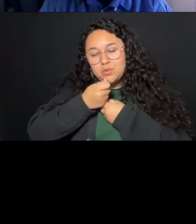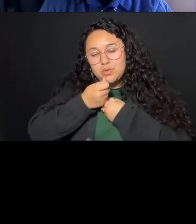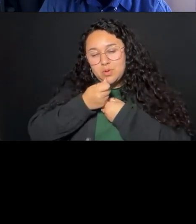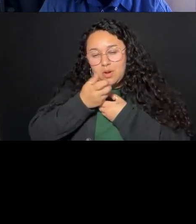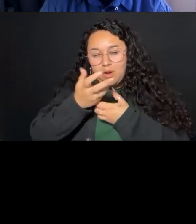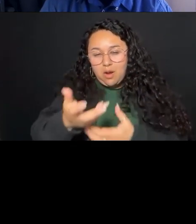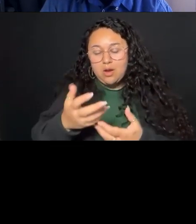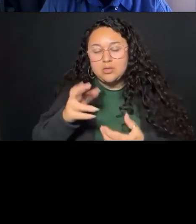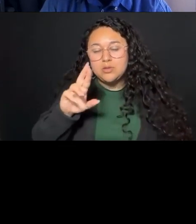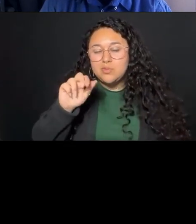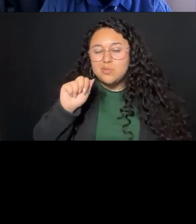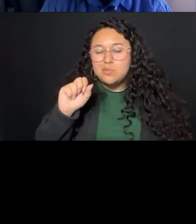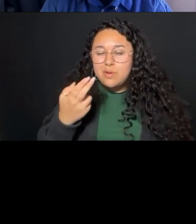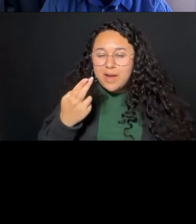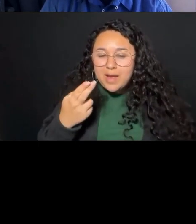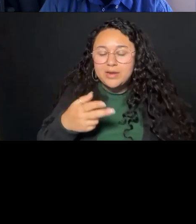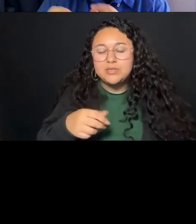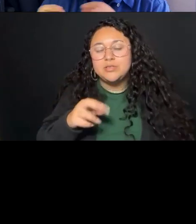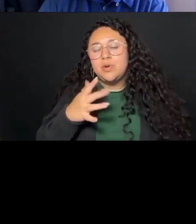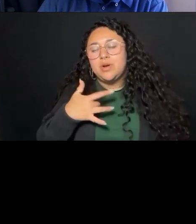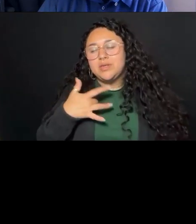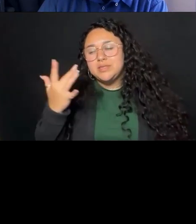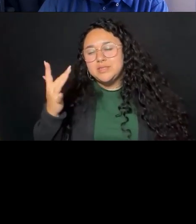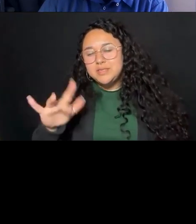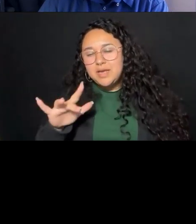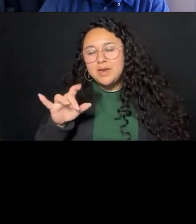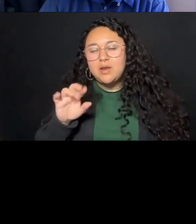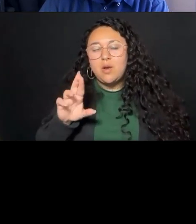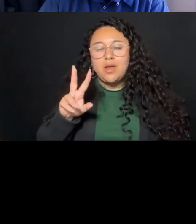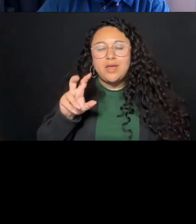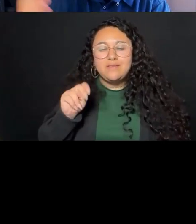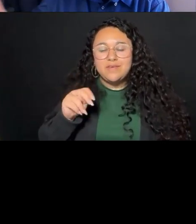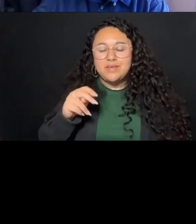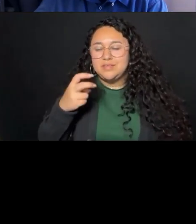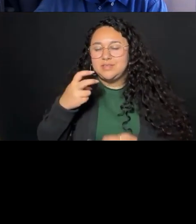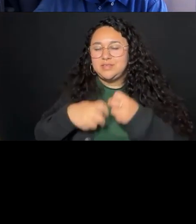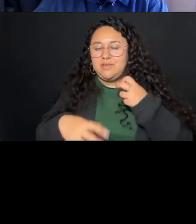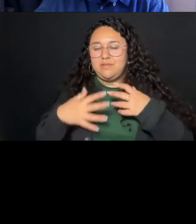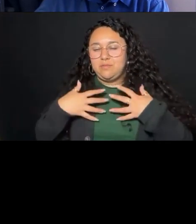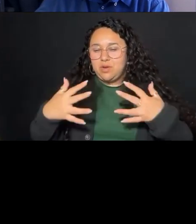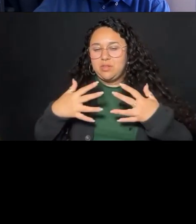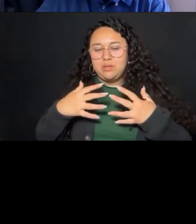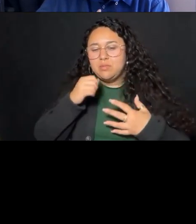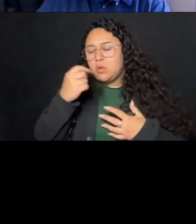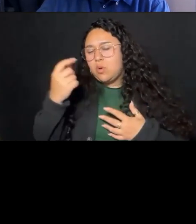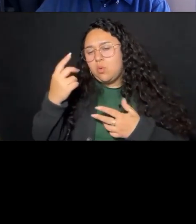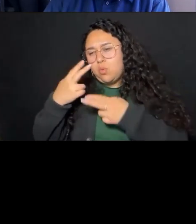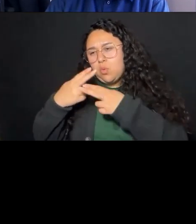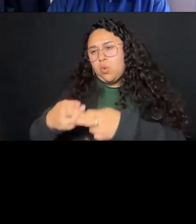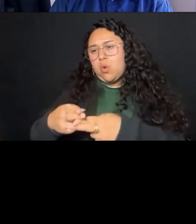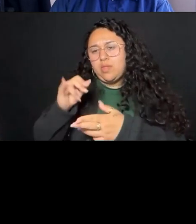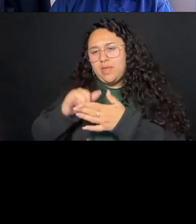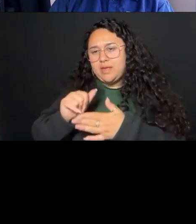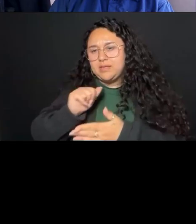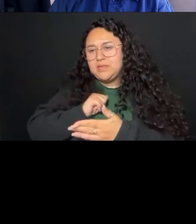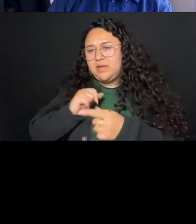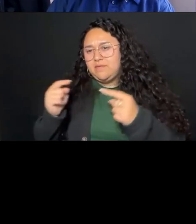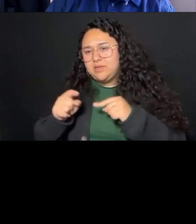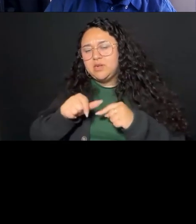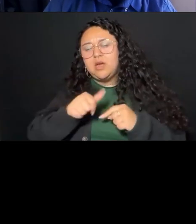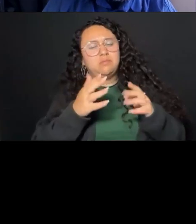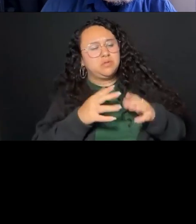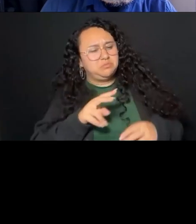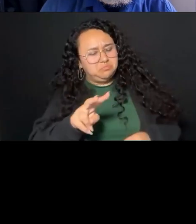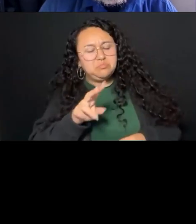or sensitivity or even difficulties breathing, but they don't consider it self-injuring, whereas somebody else might consider that as